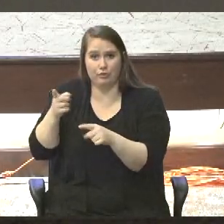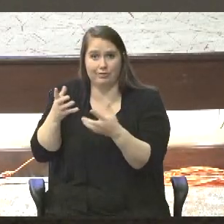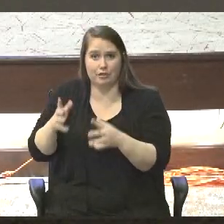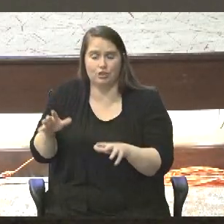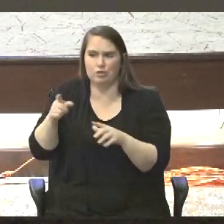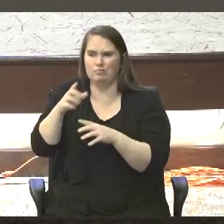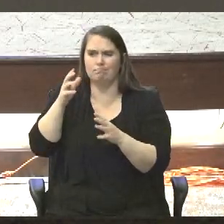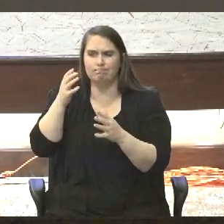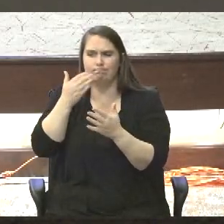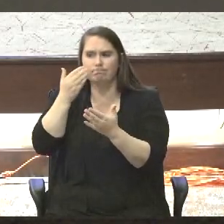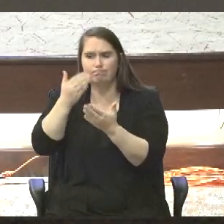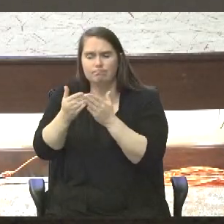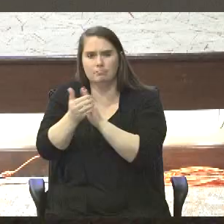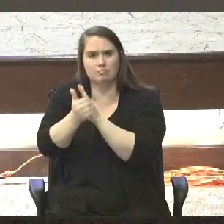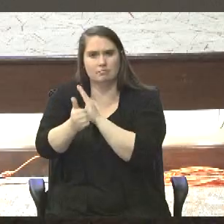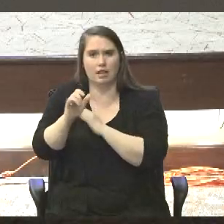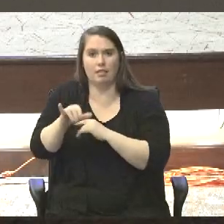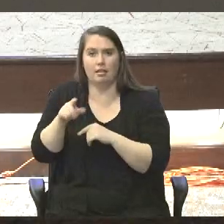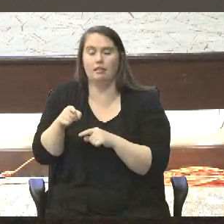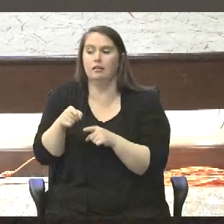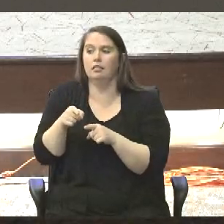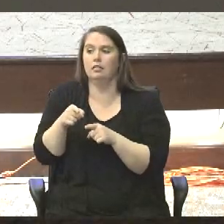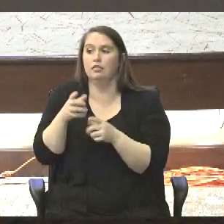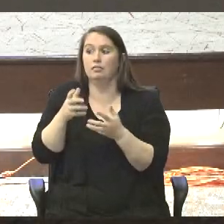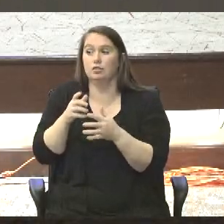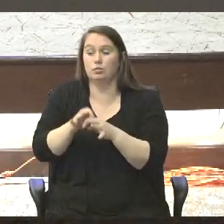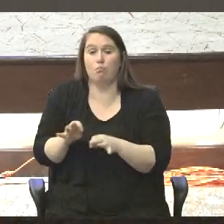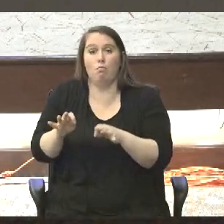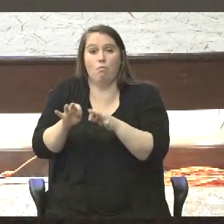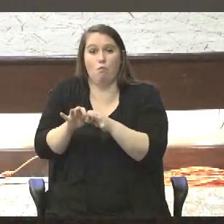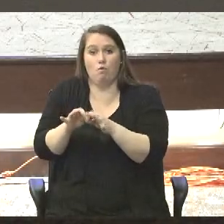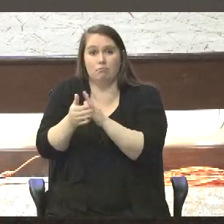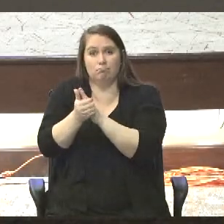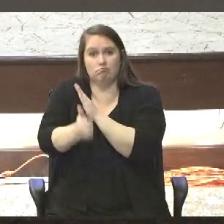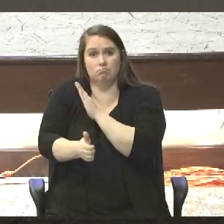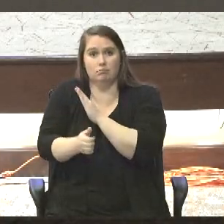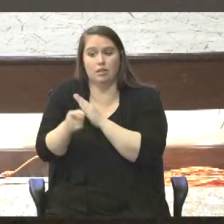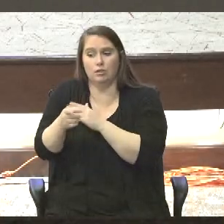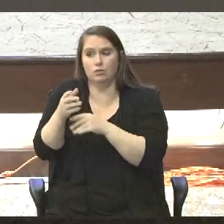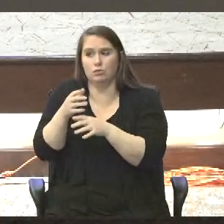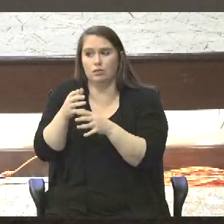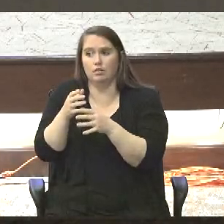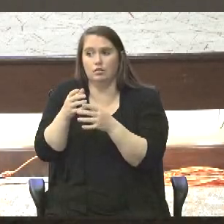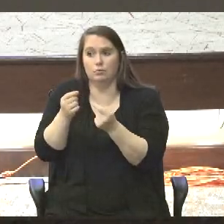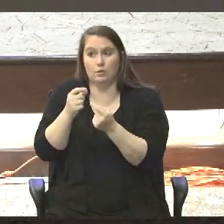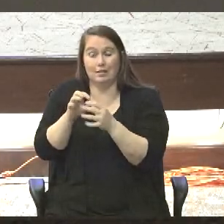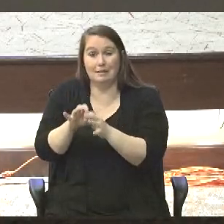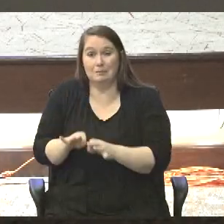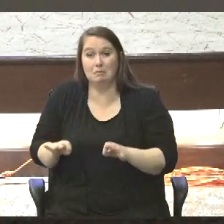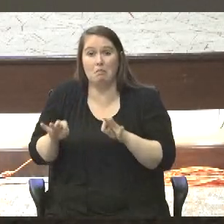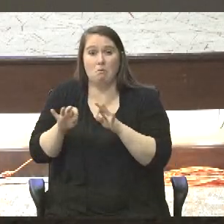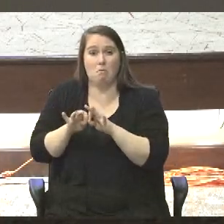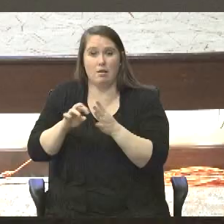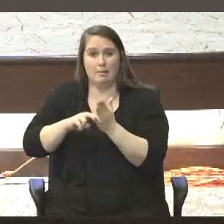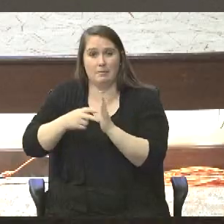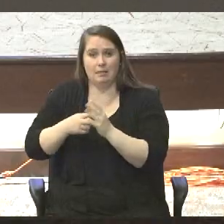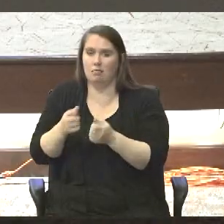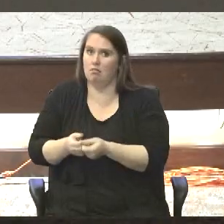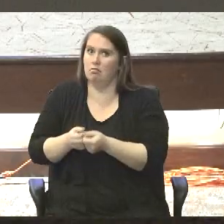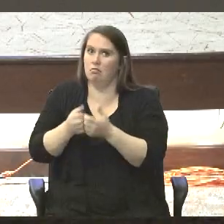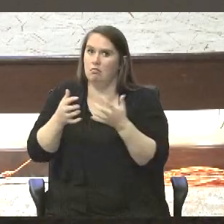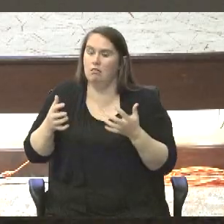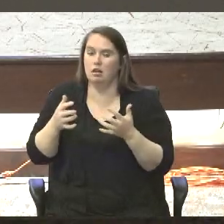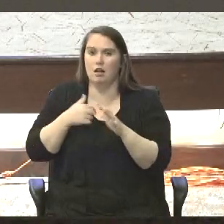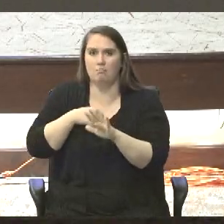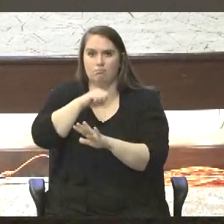the KPIs here, the key performance indicators here, are great and very meaningful. The trend analysis year over year is, I